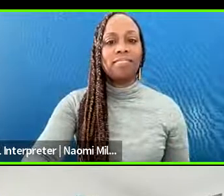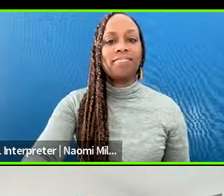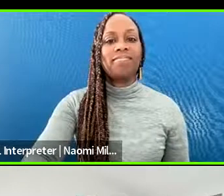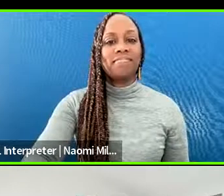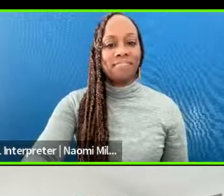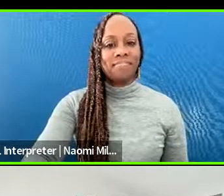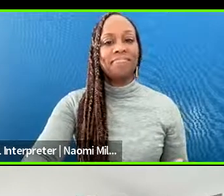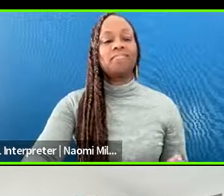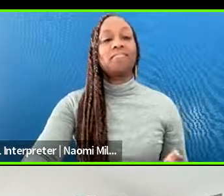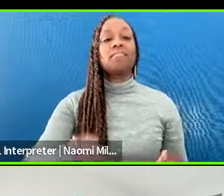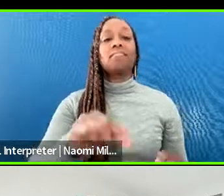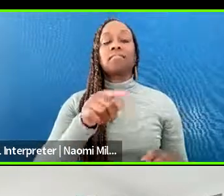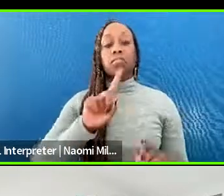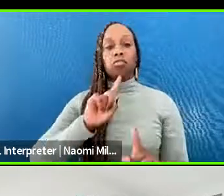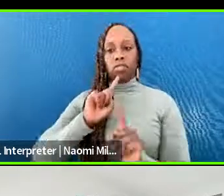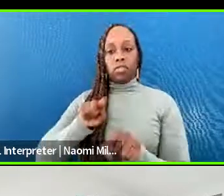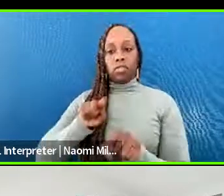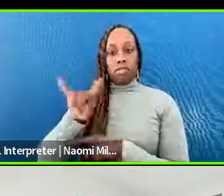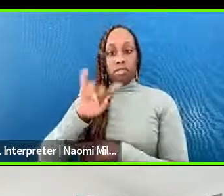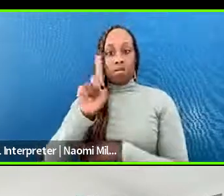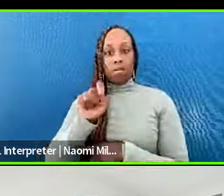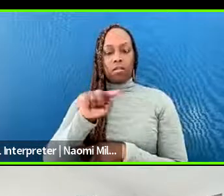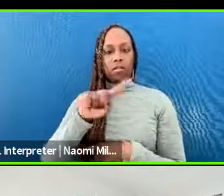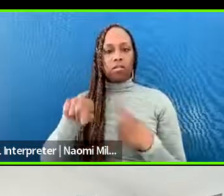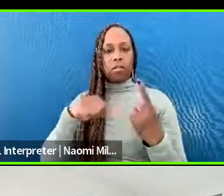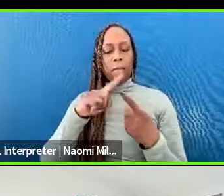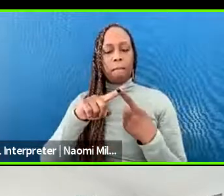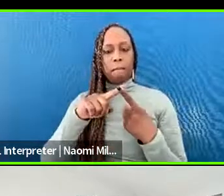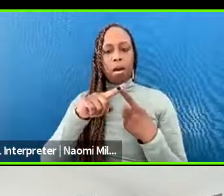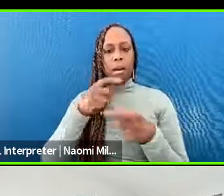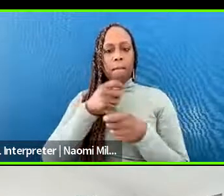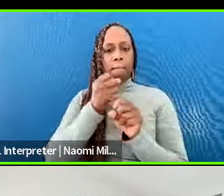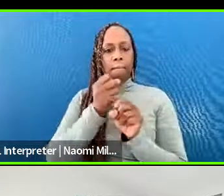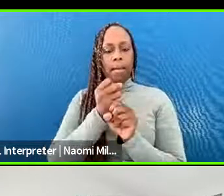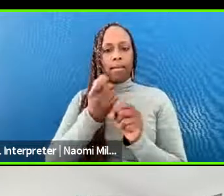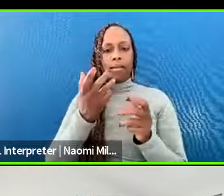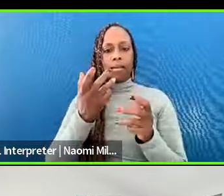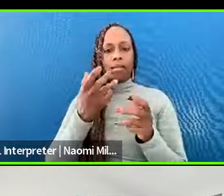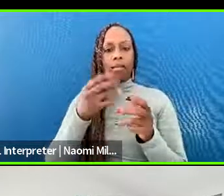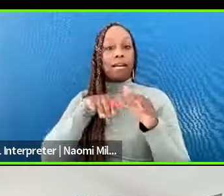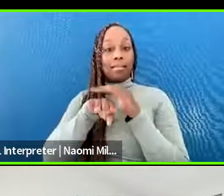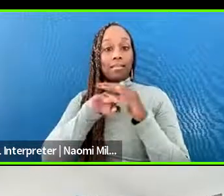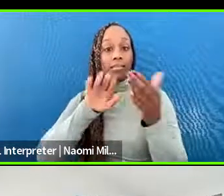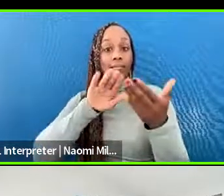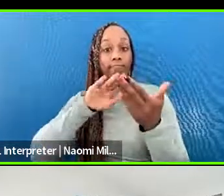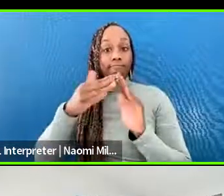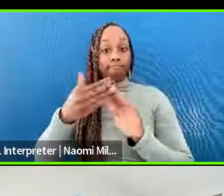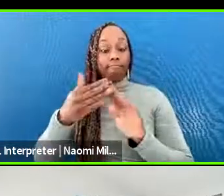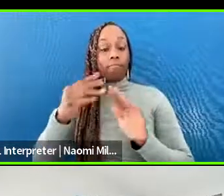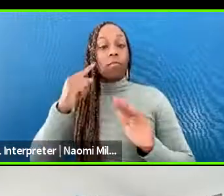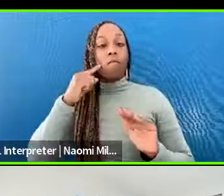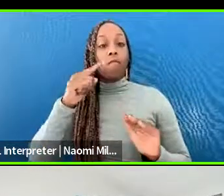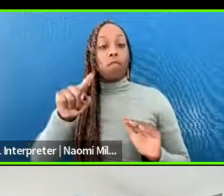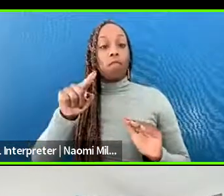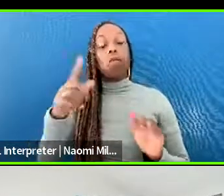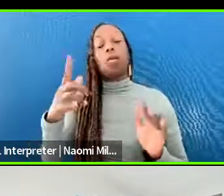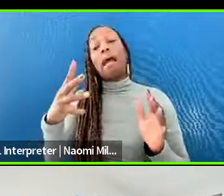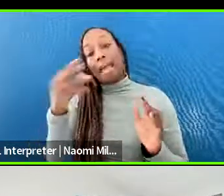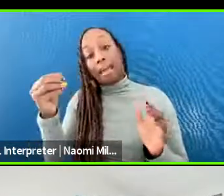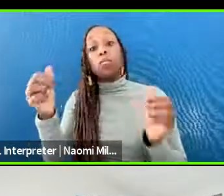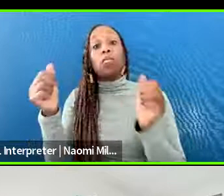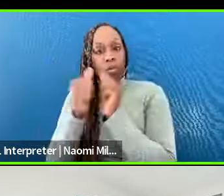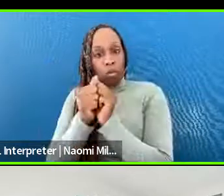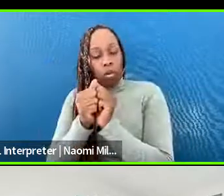In response to the question about creating accessible community for and with people